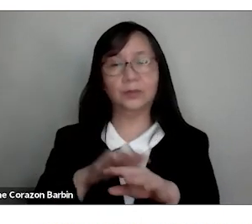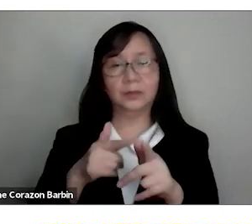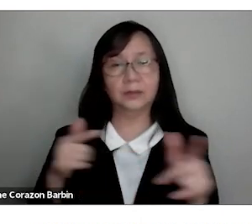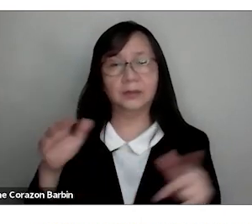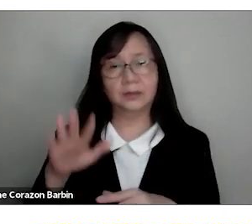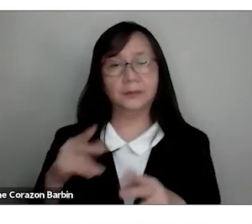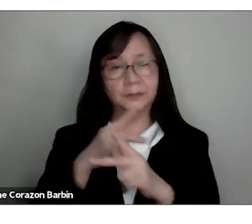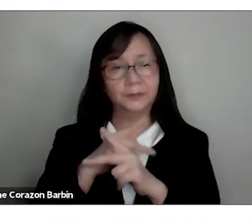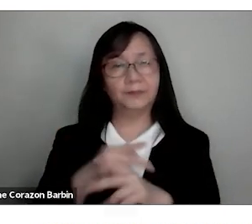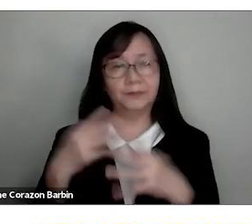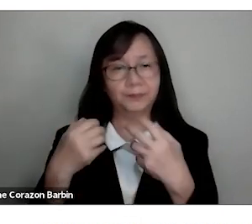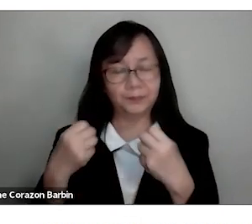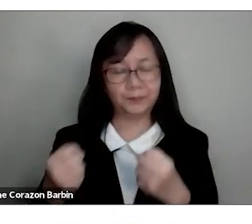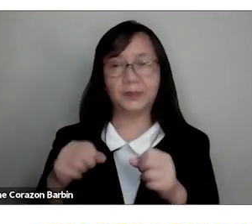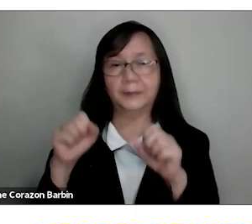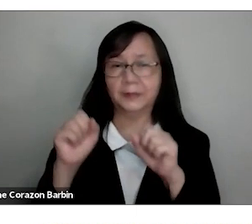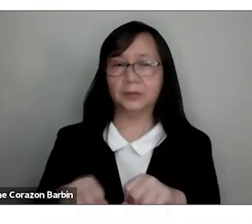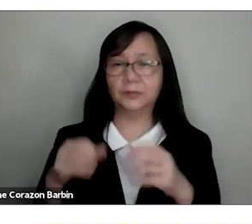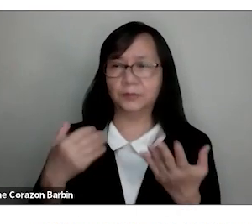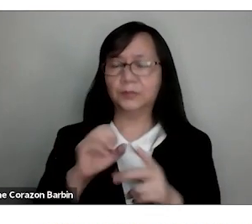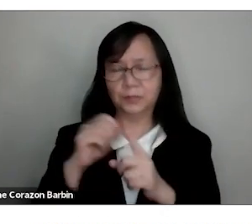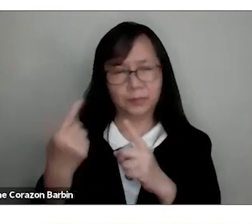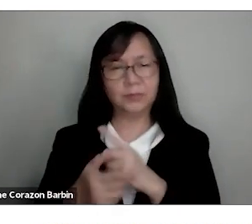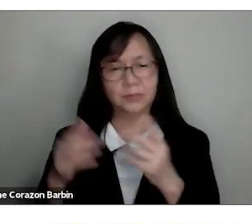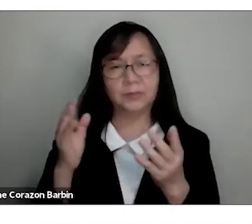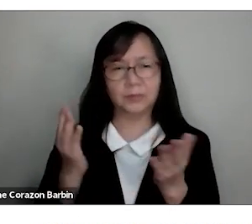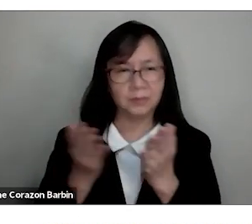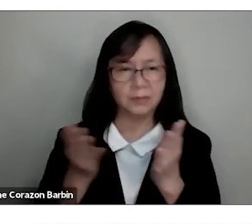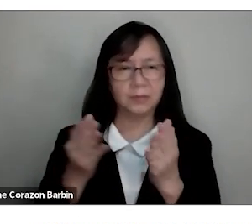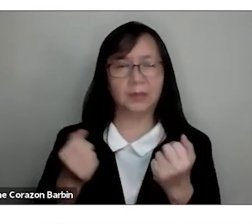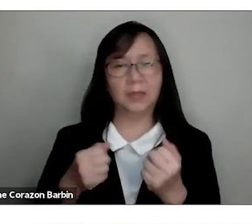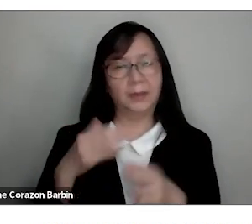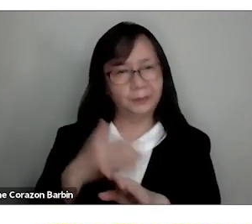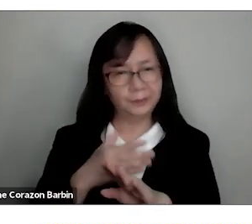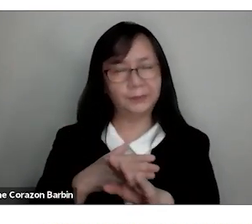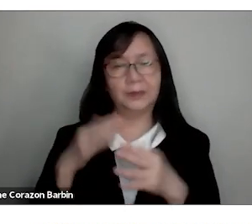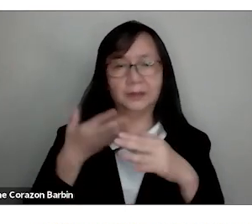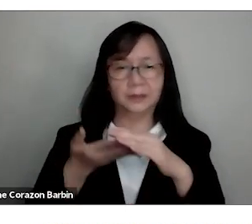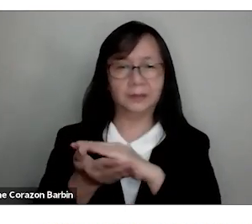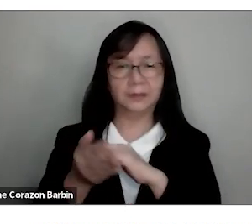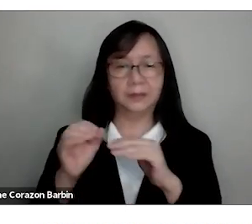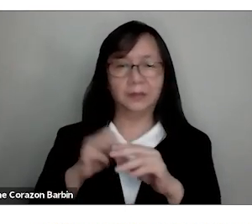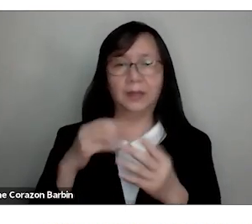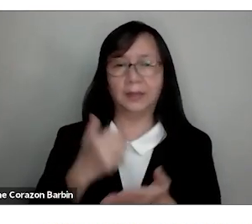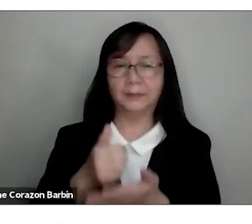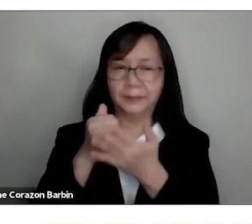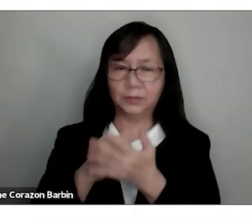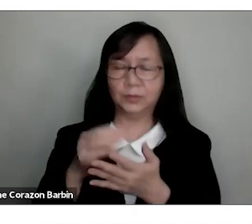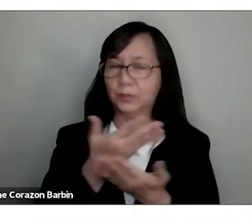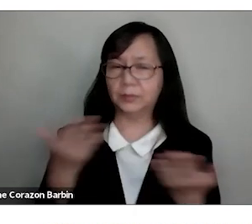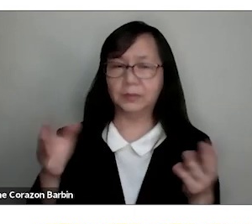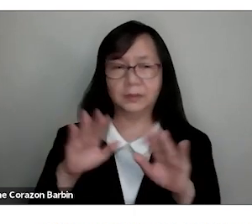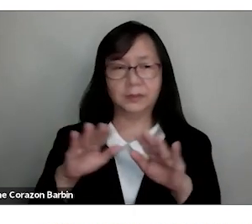Next is strengthening the capacities of social service workforce. Next is improving the accessibility of helplines to all children.